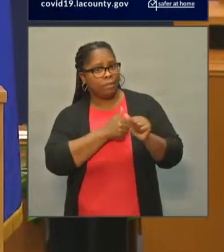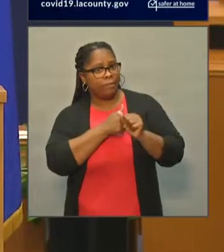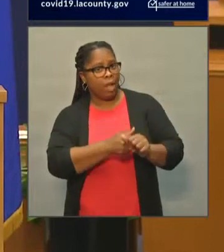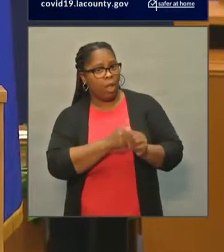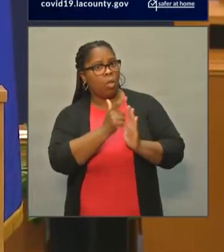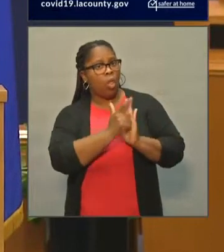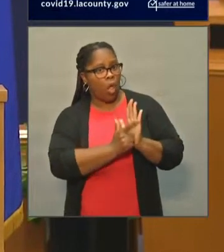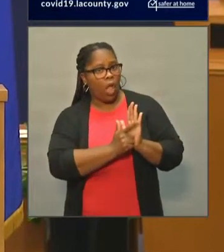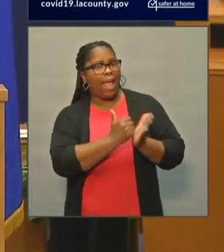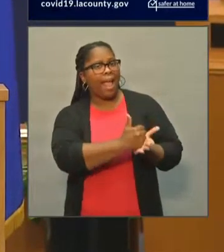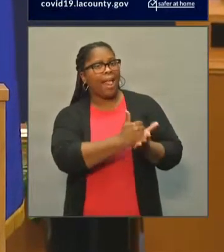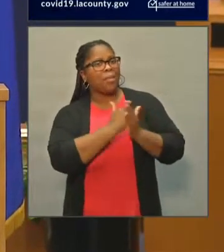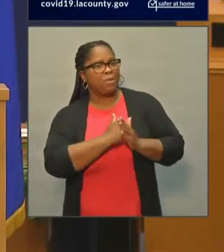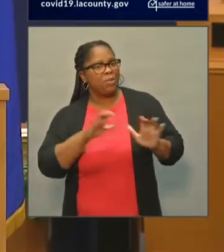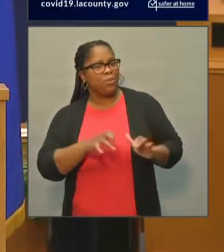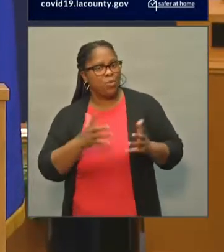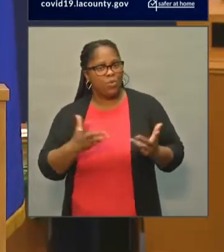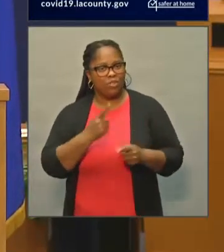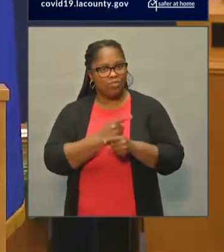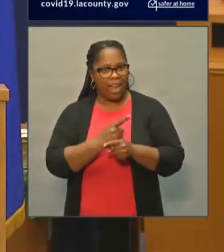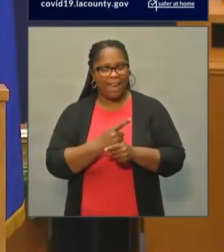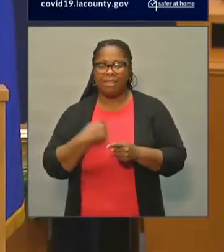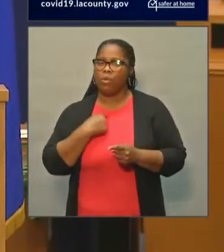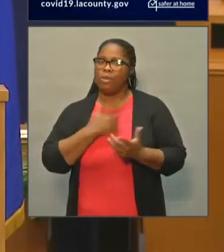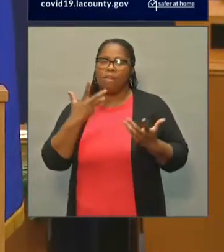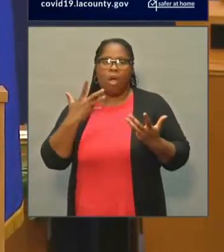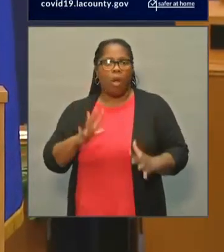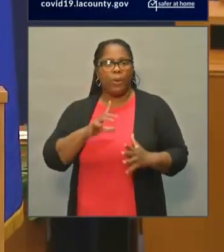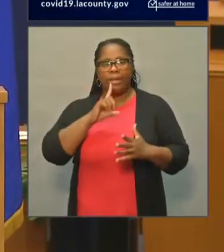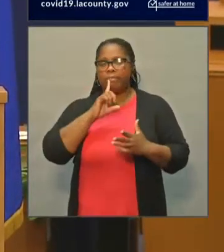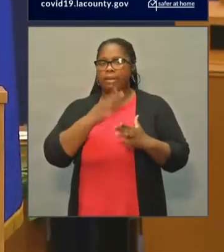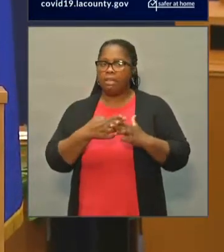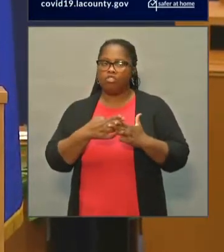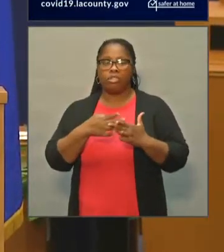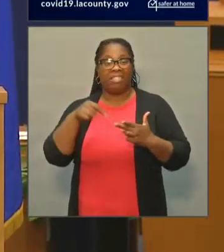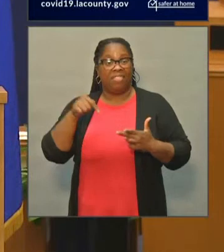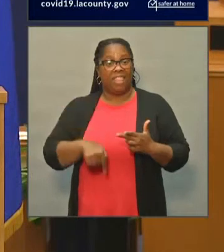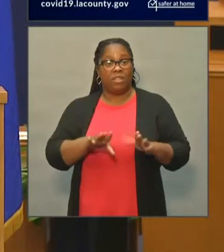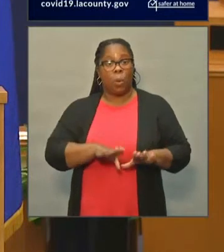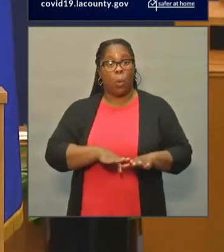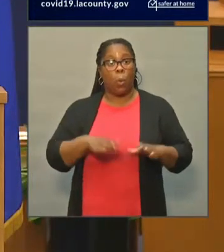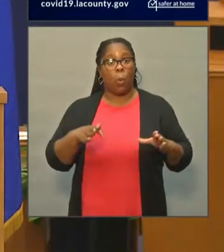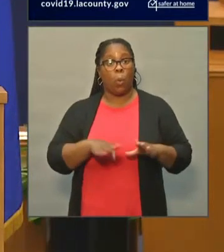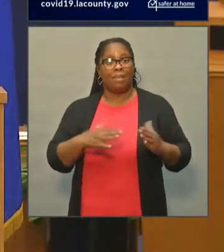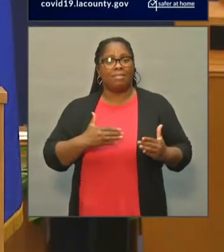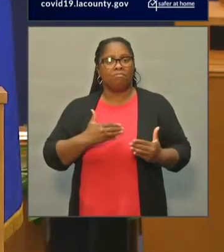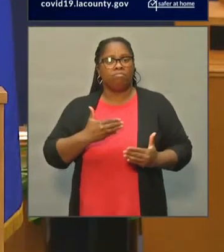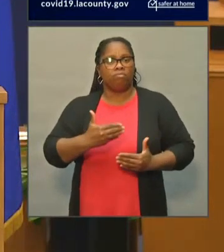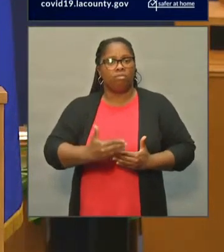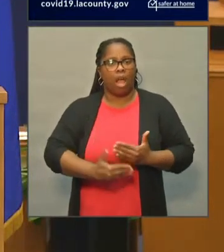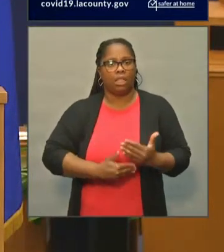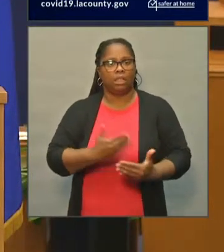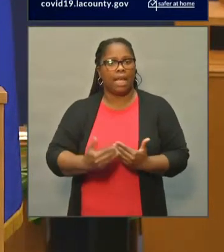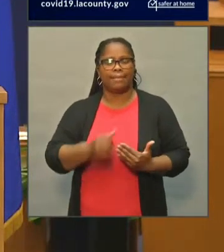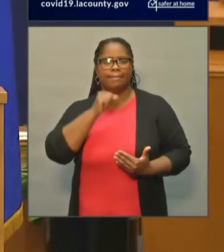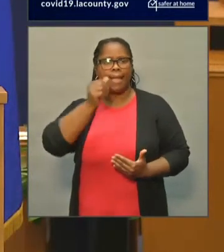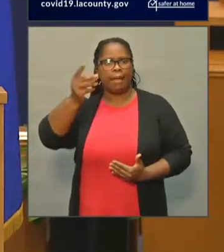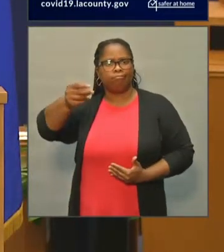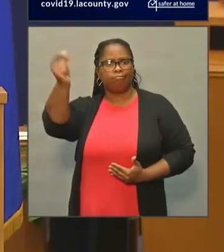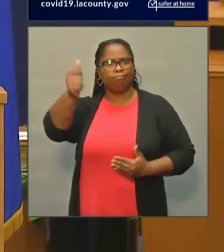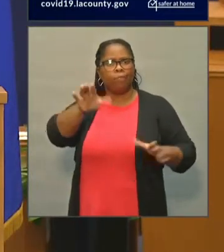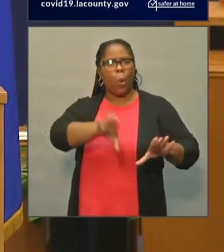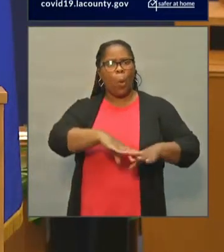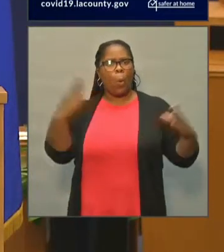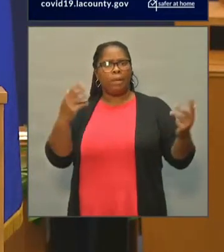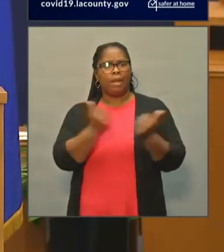right. We are on, as we've noted all along, a journey to reopen, but to do so safely. And since